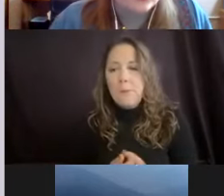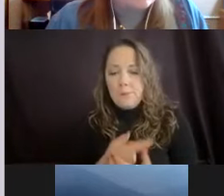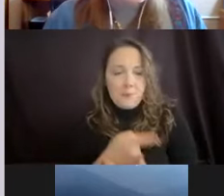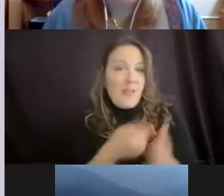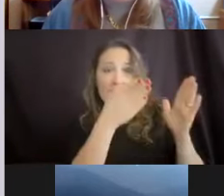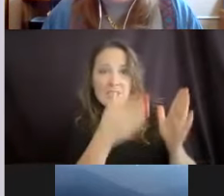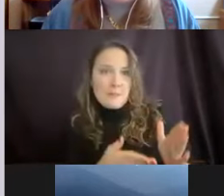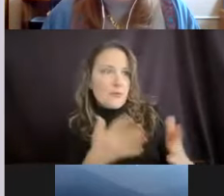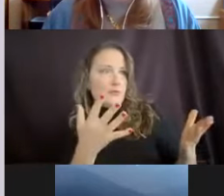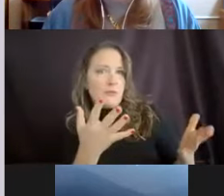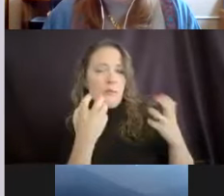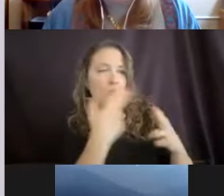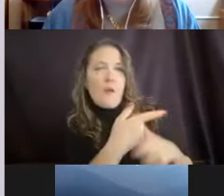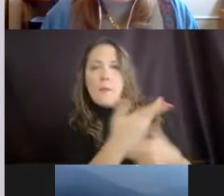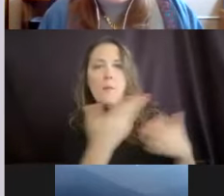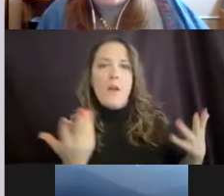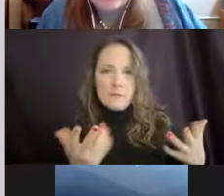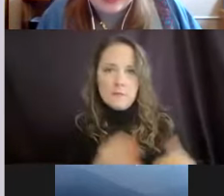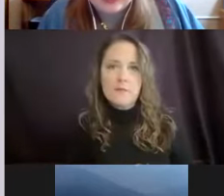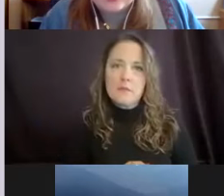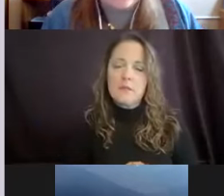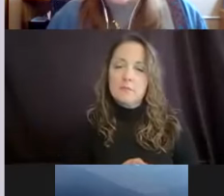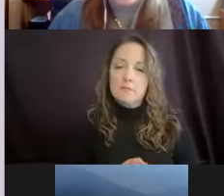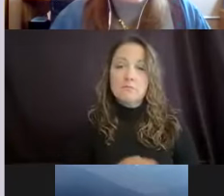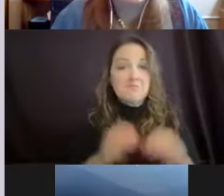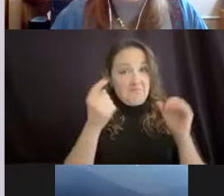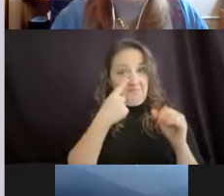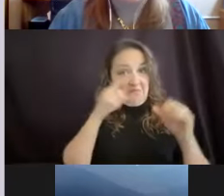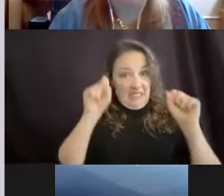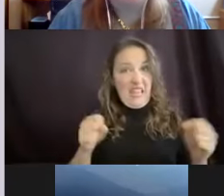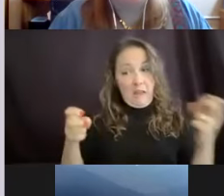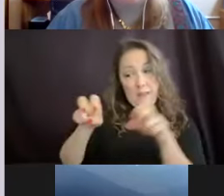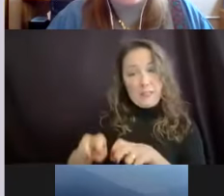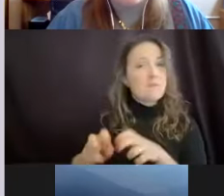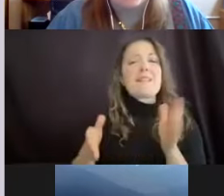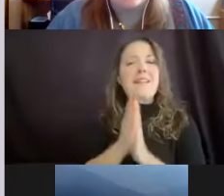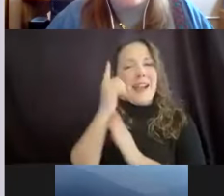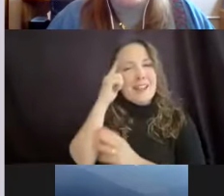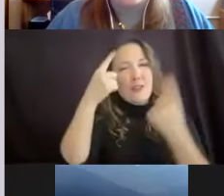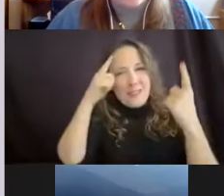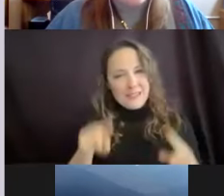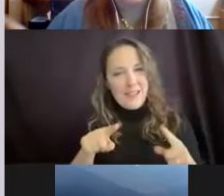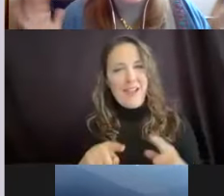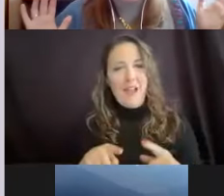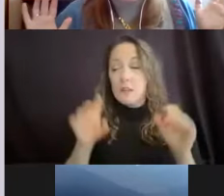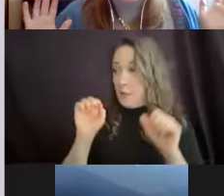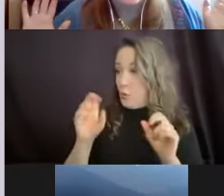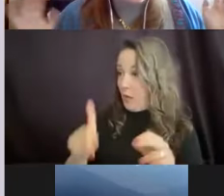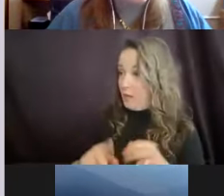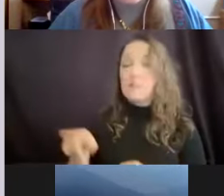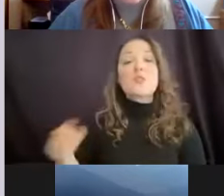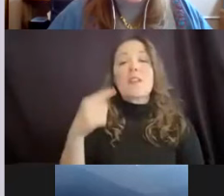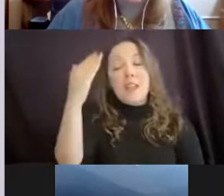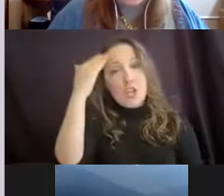person for you? Can I sit here? Ask for consent in a whole bunch of ways so that they know that this is